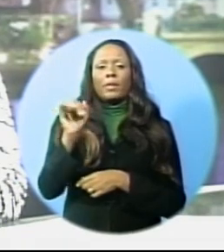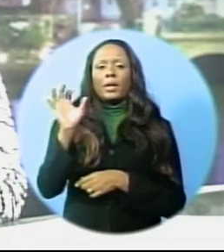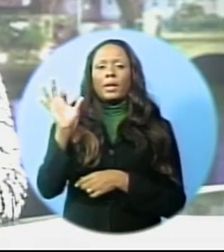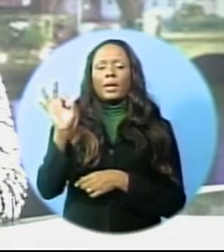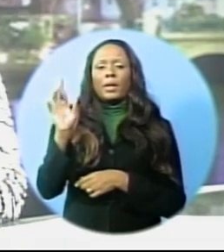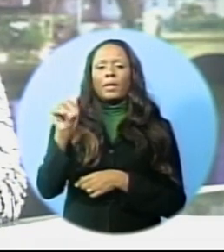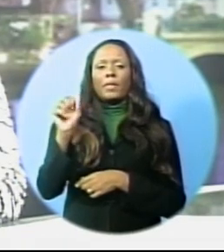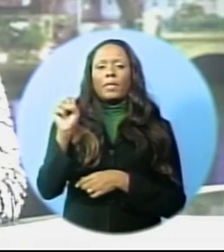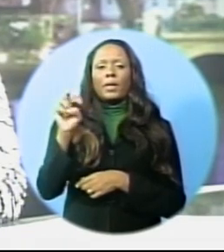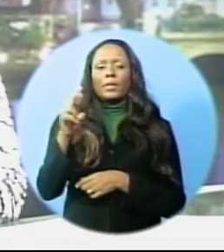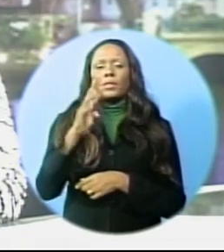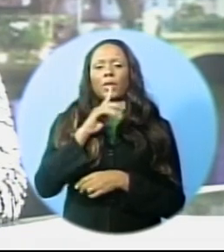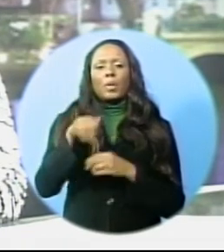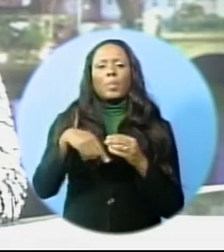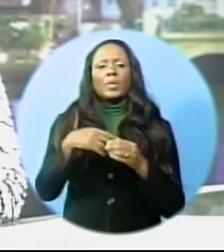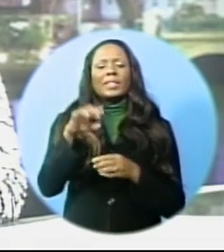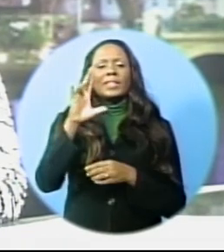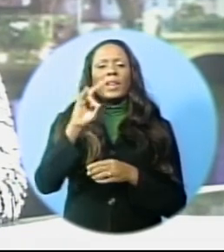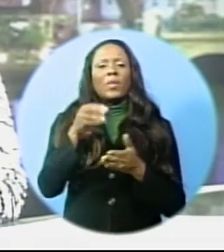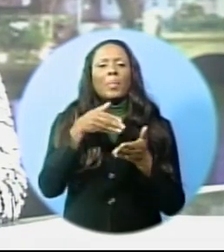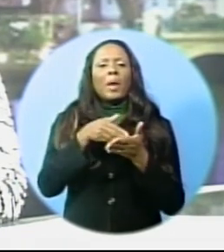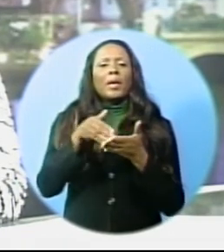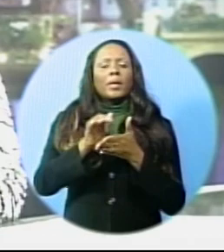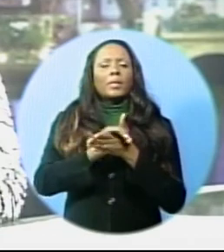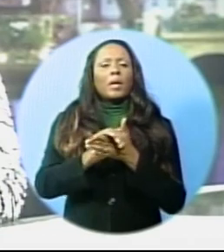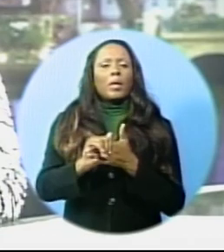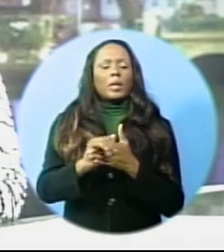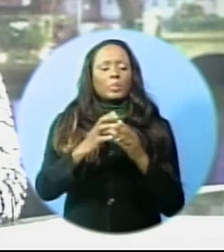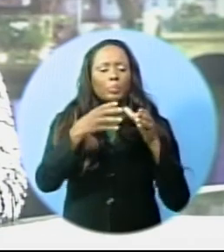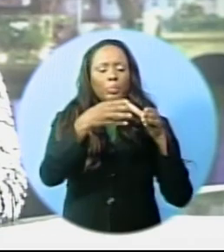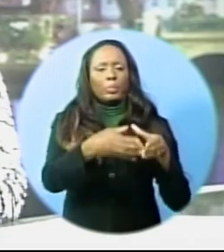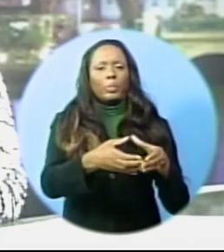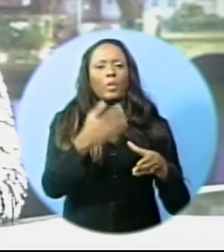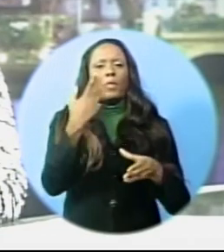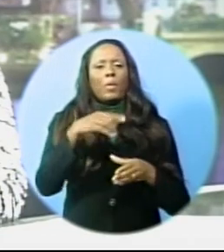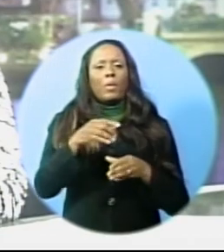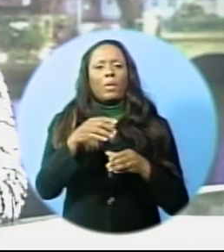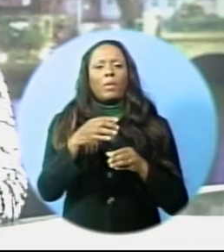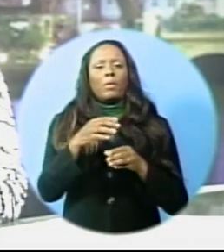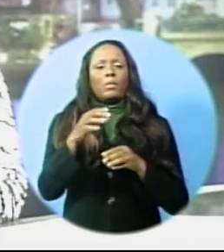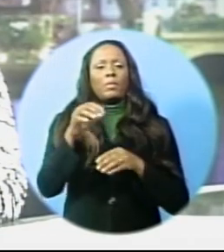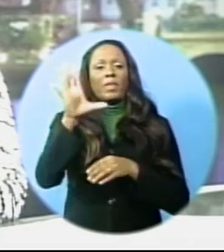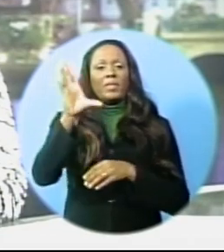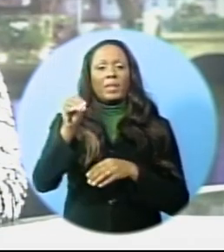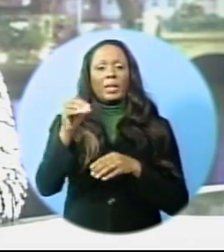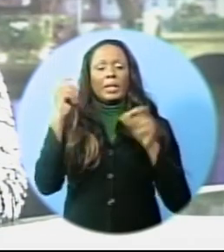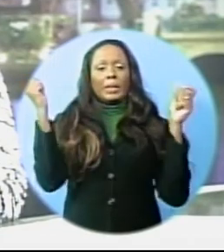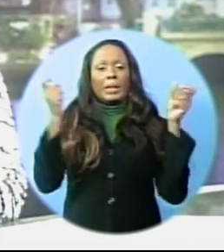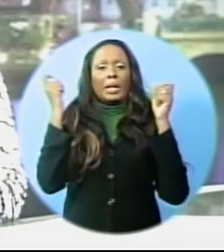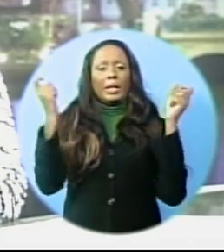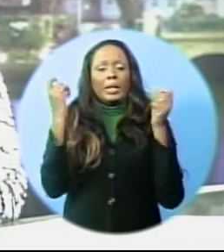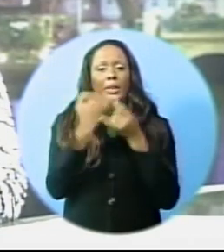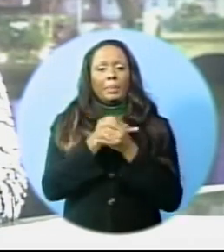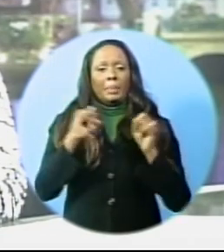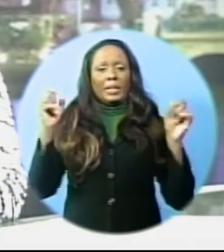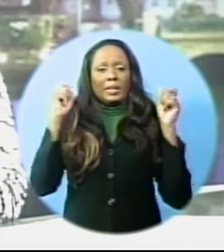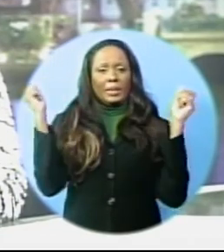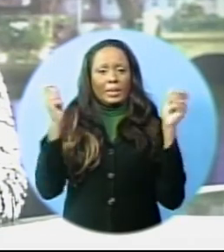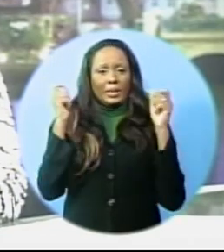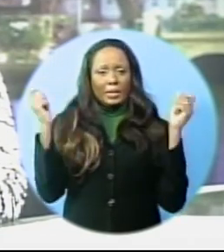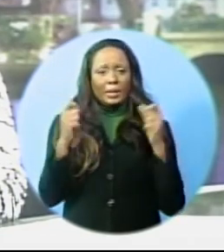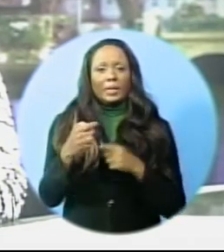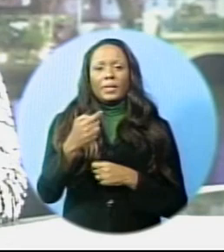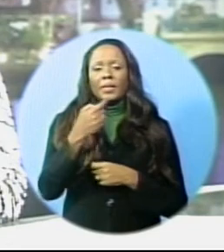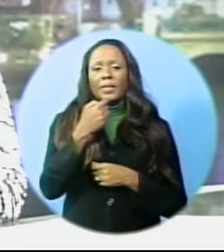surrounding the $7 million budgeted for independence celebrations. Sir Henry, a member of the 50th Anniversary Committee,